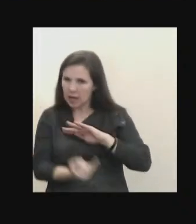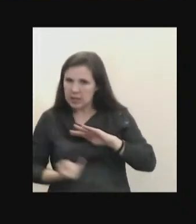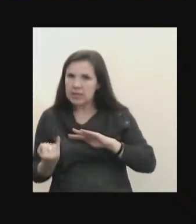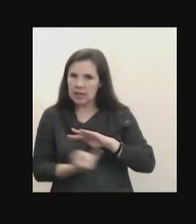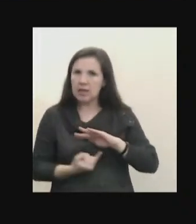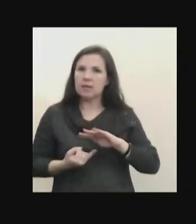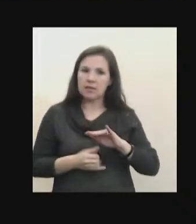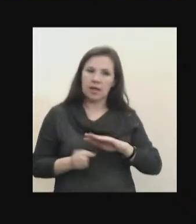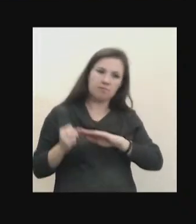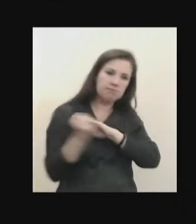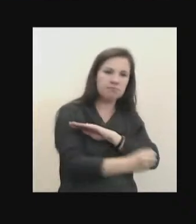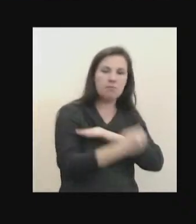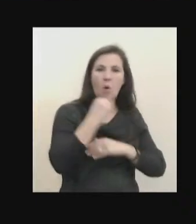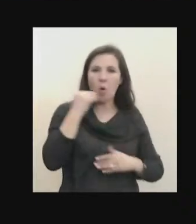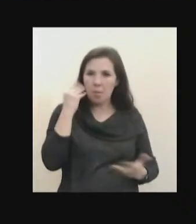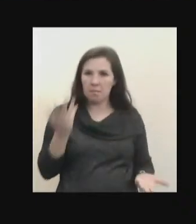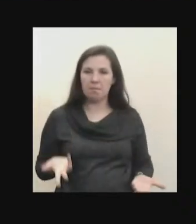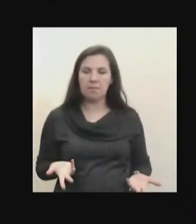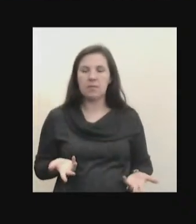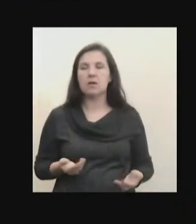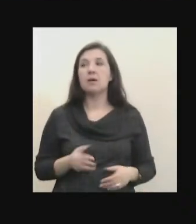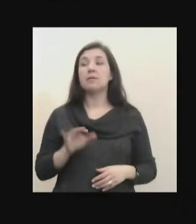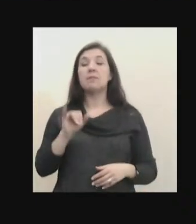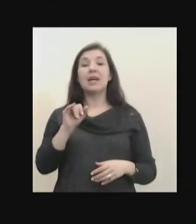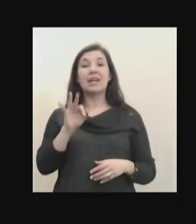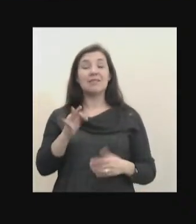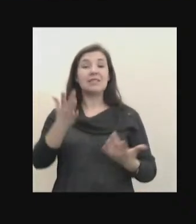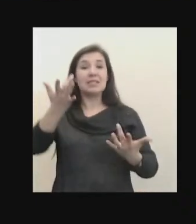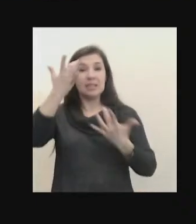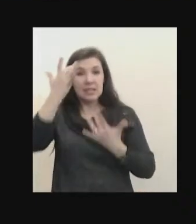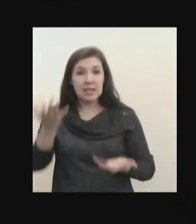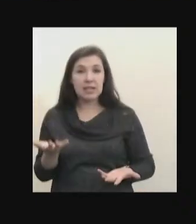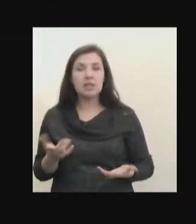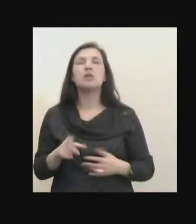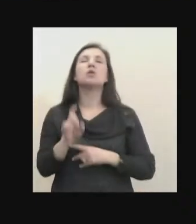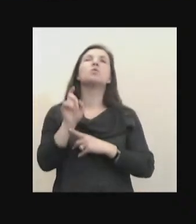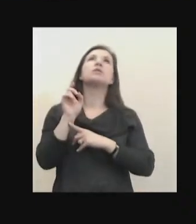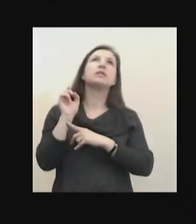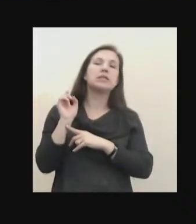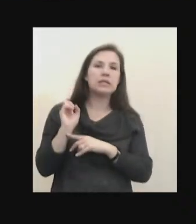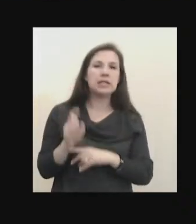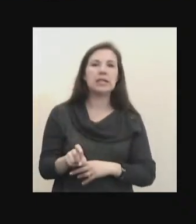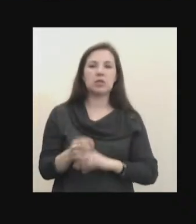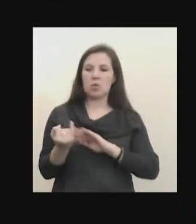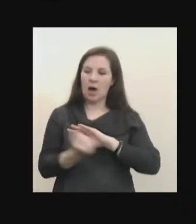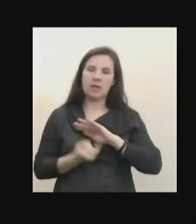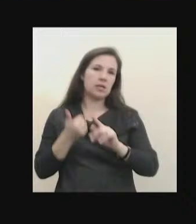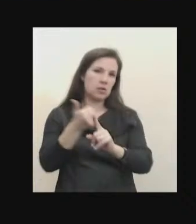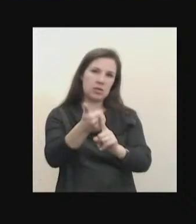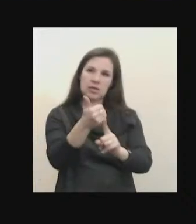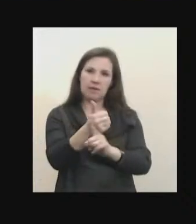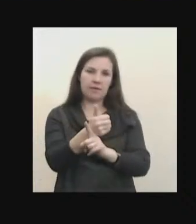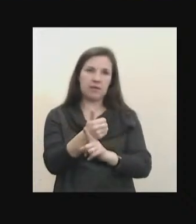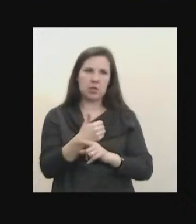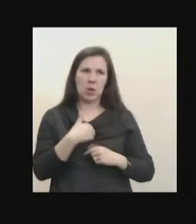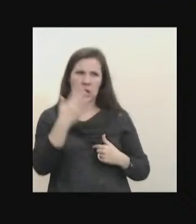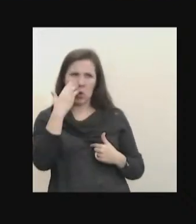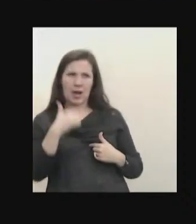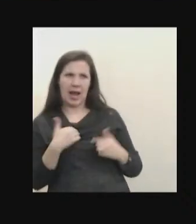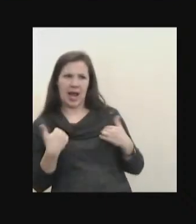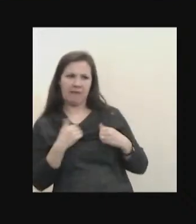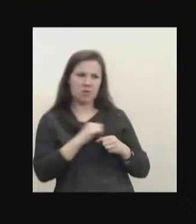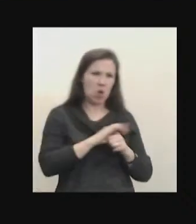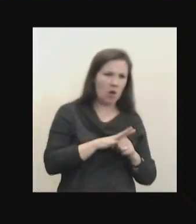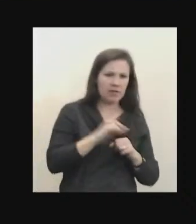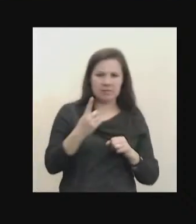if you have COVID-19. But if you are sick, you need to isolate yourself until you at least know what you got. But you